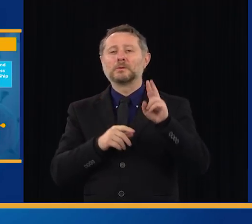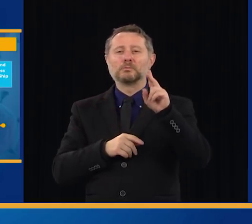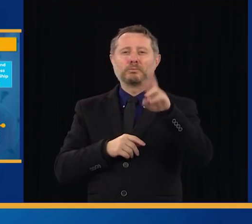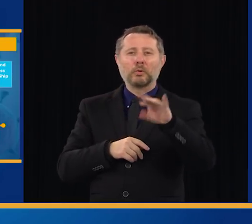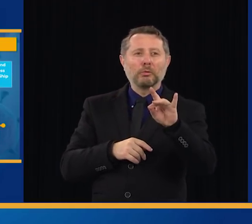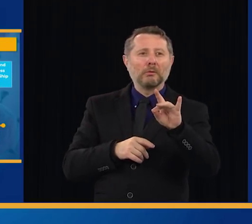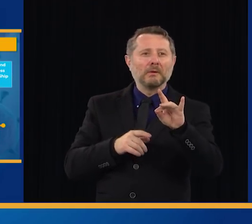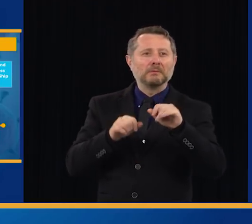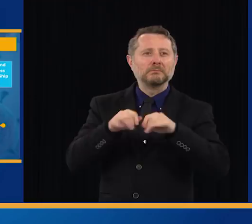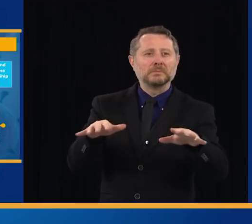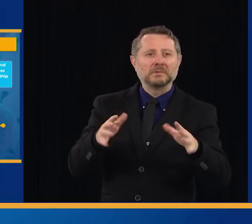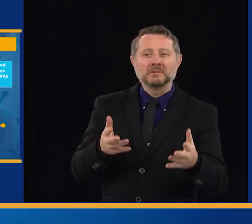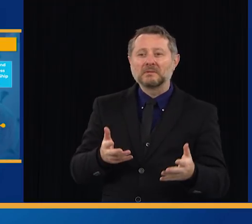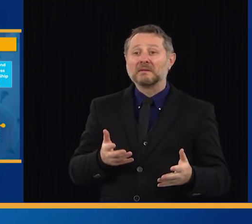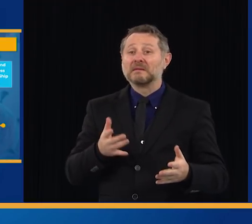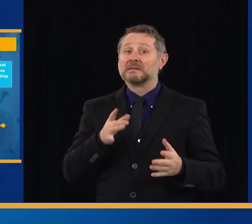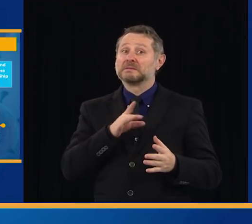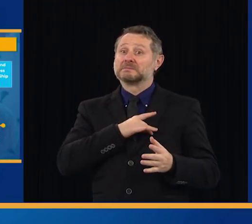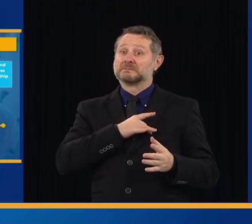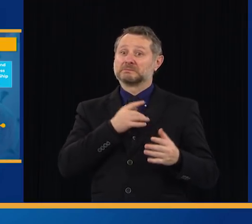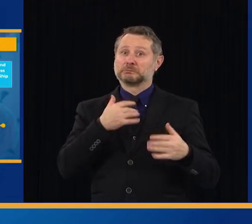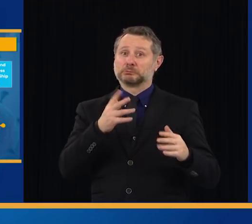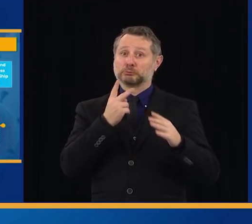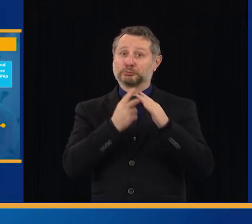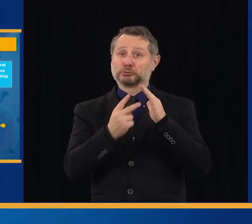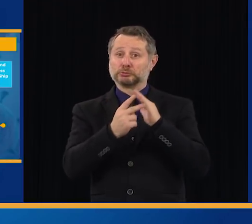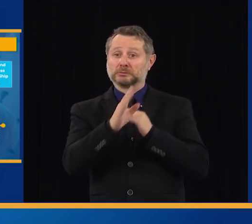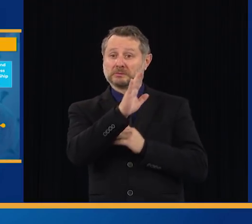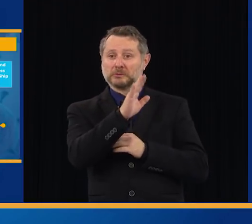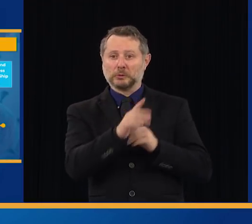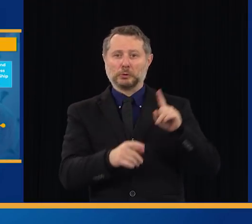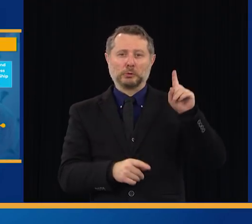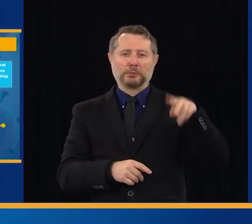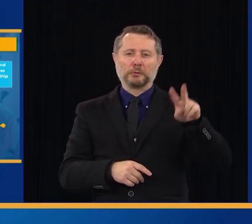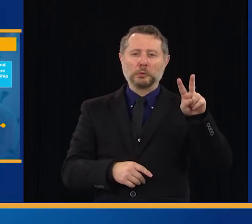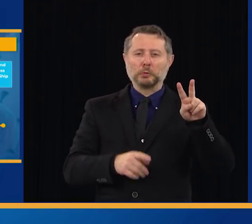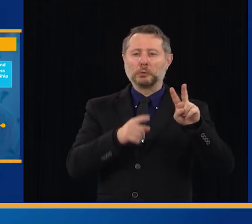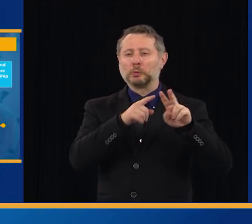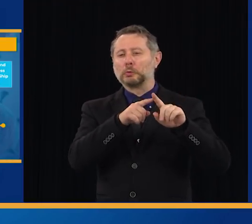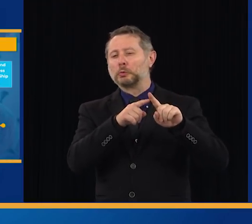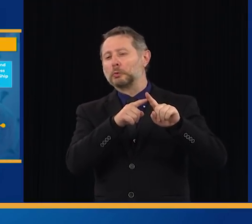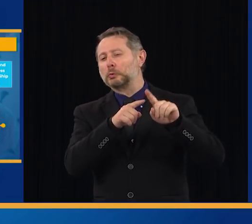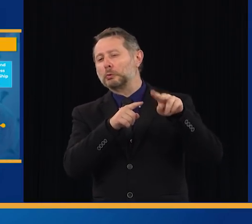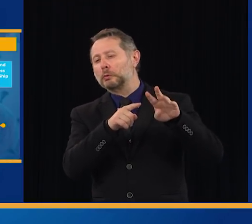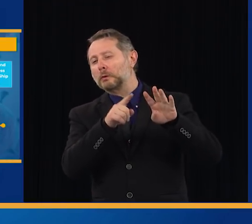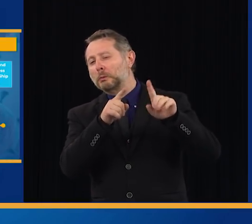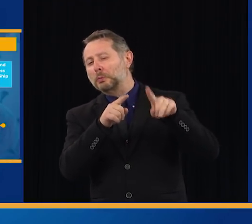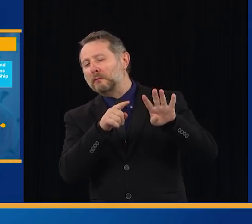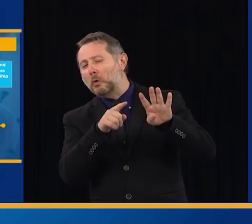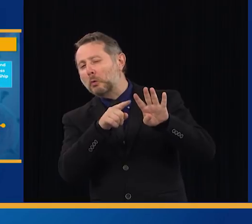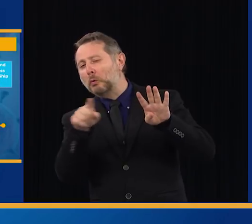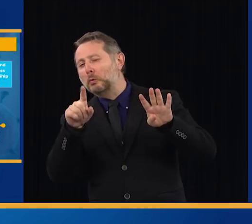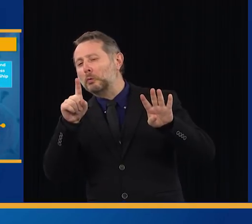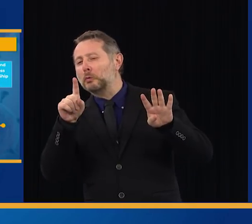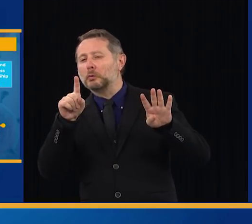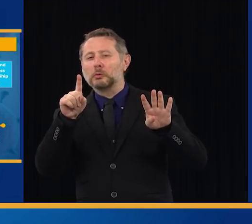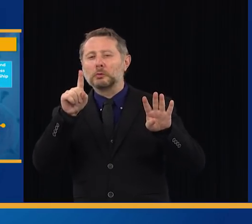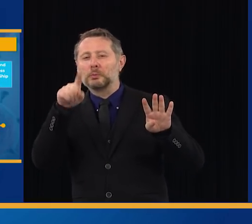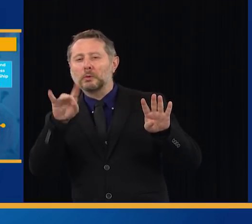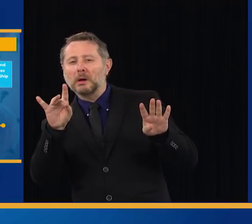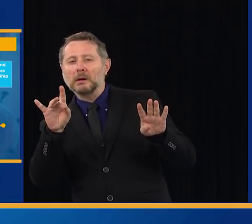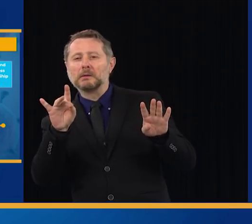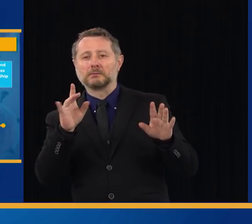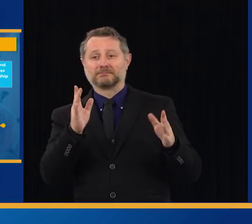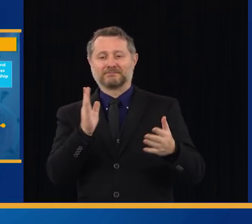1.8. On the moderate projection, one person was infecting 1.2 to 1.4,